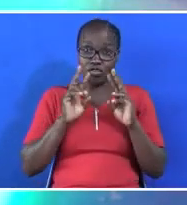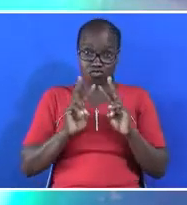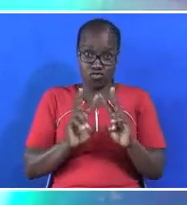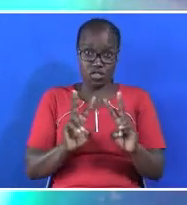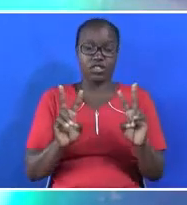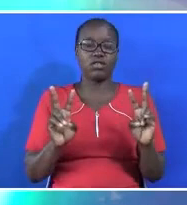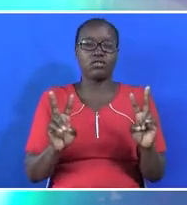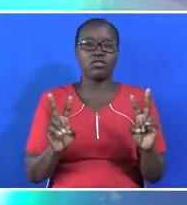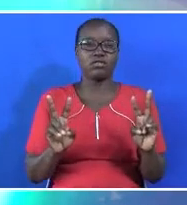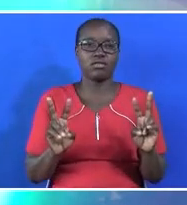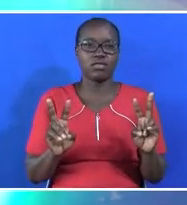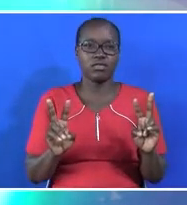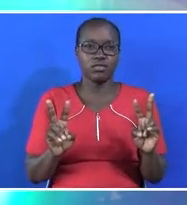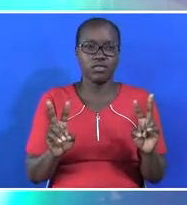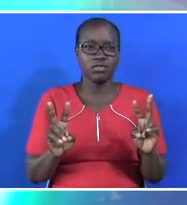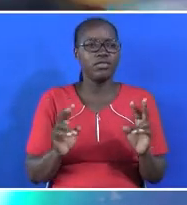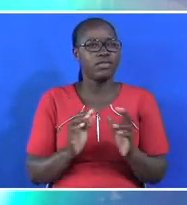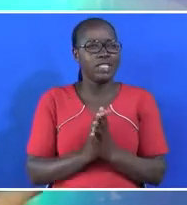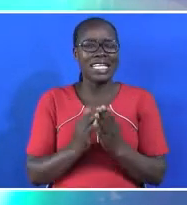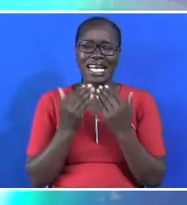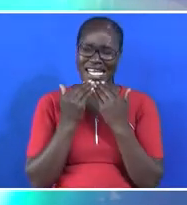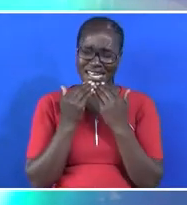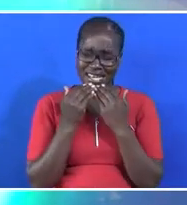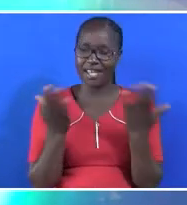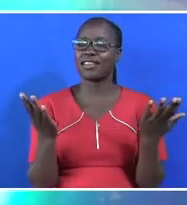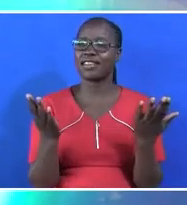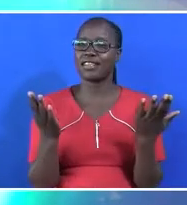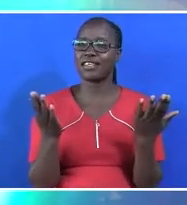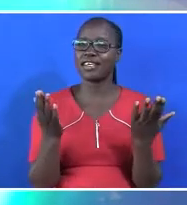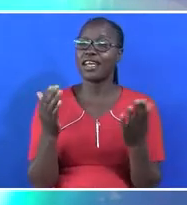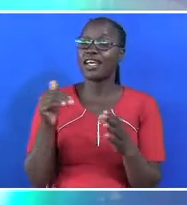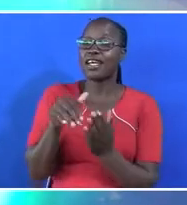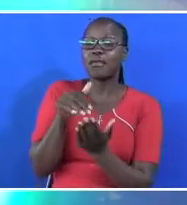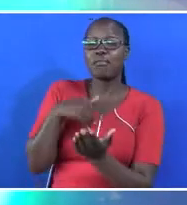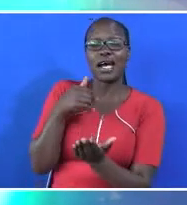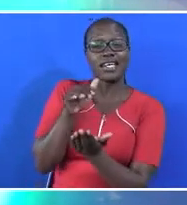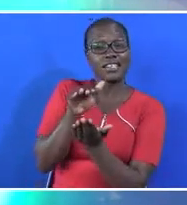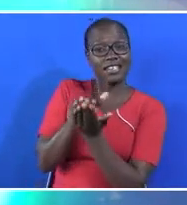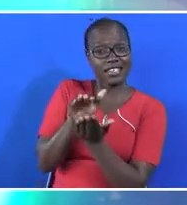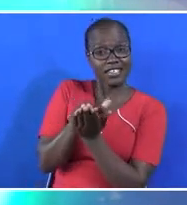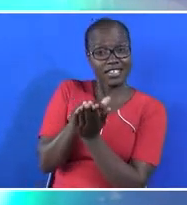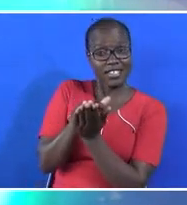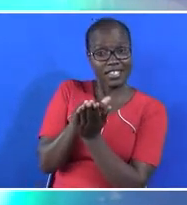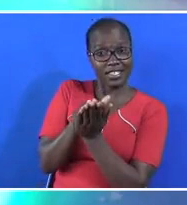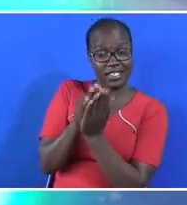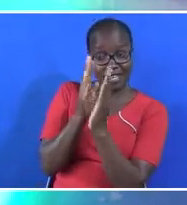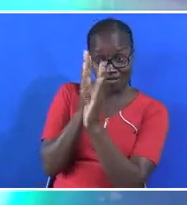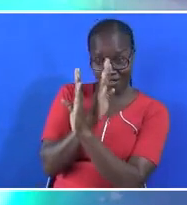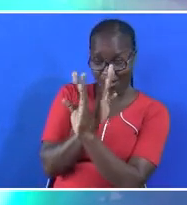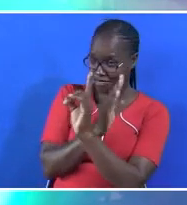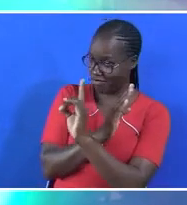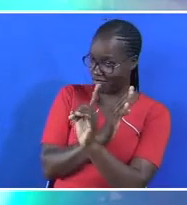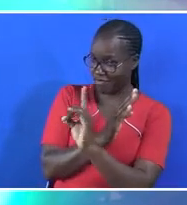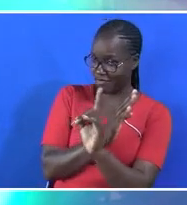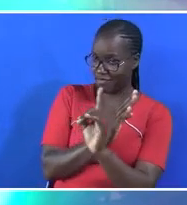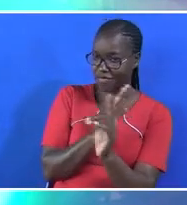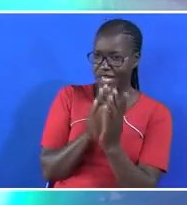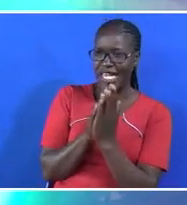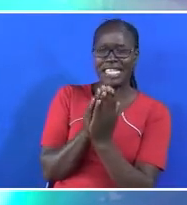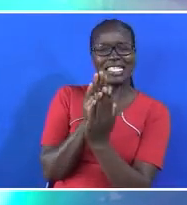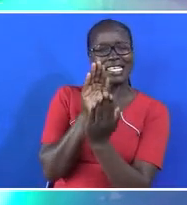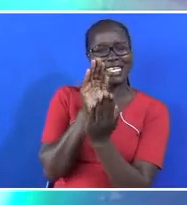seen. And there is nothing among my treasures that I have not showed them. They have